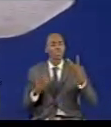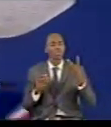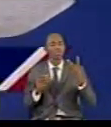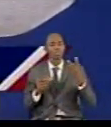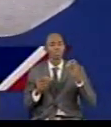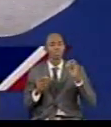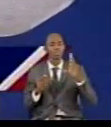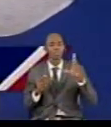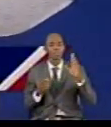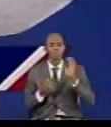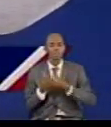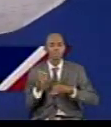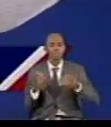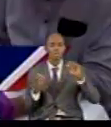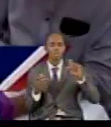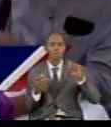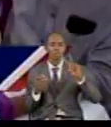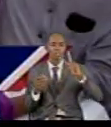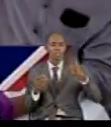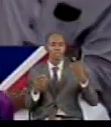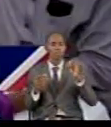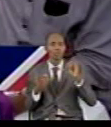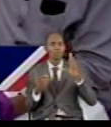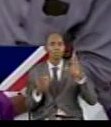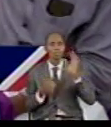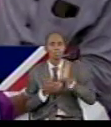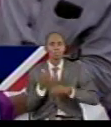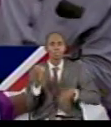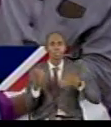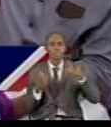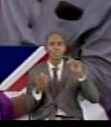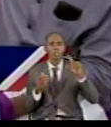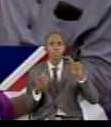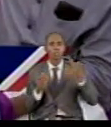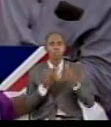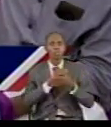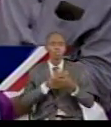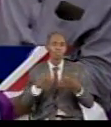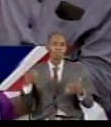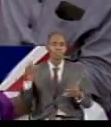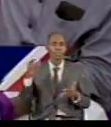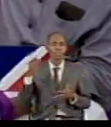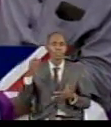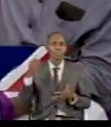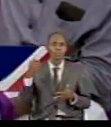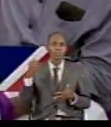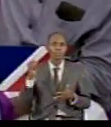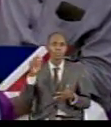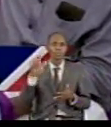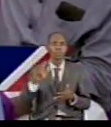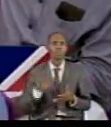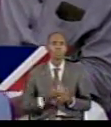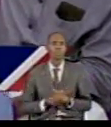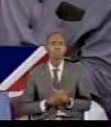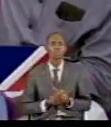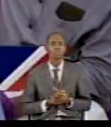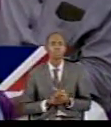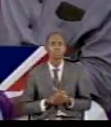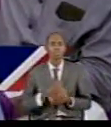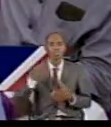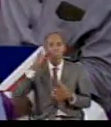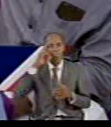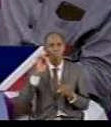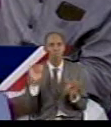from verse 13. 2 Corinthians 11, 13. For